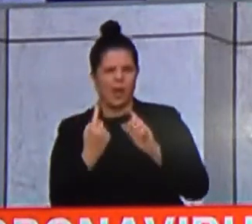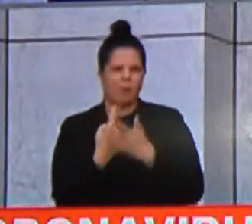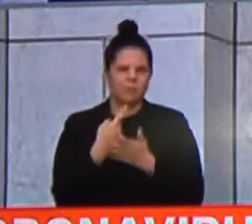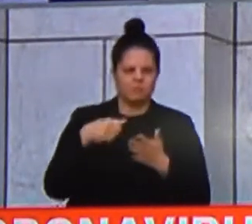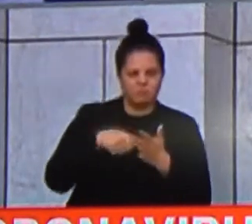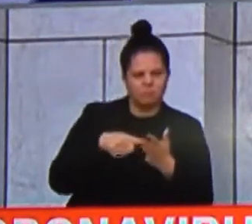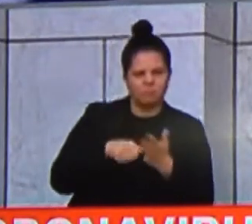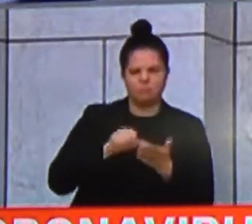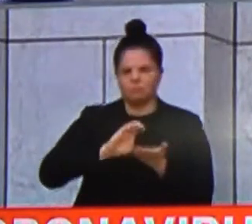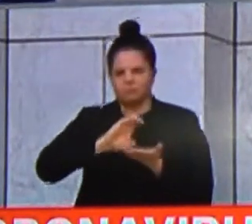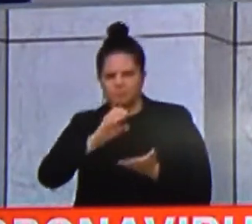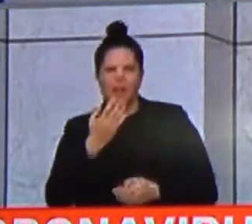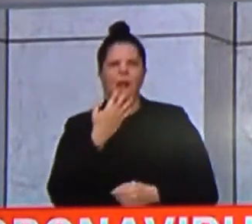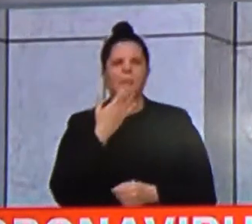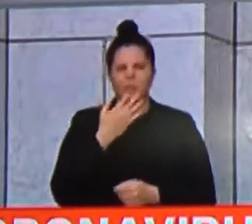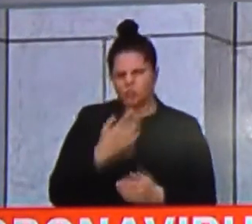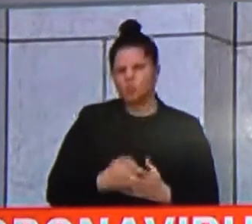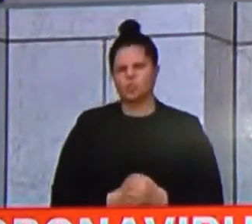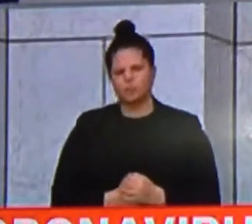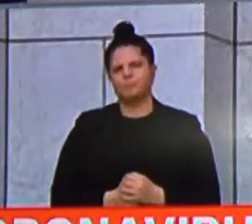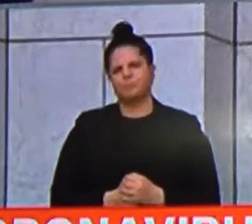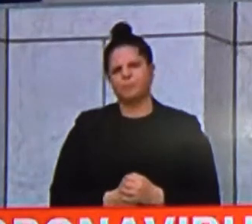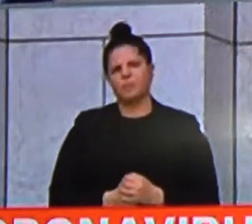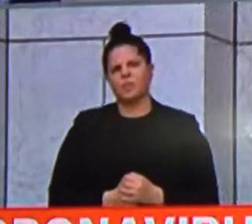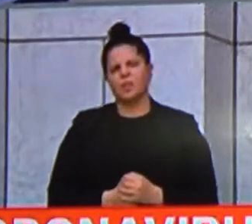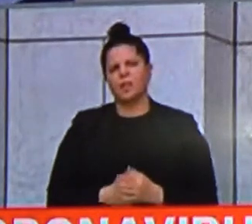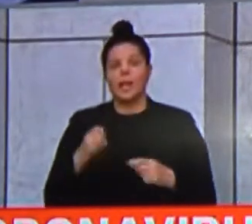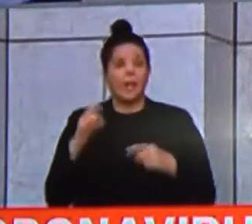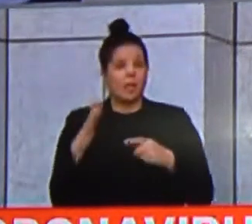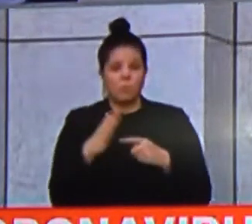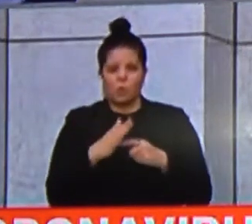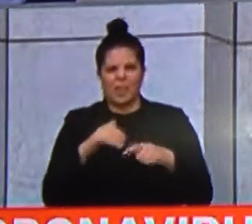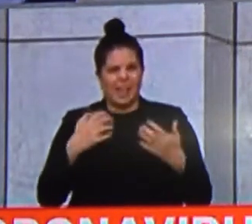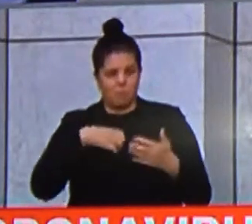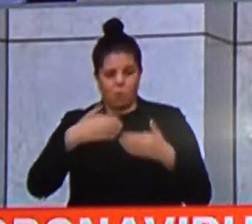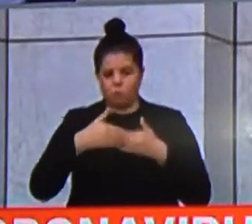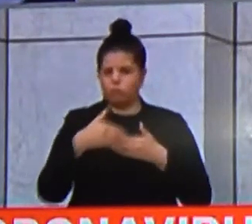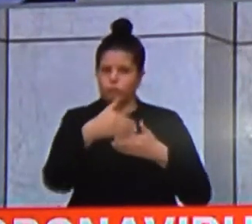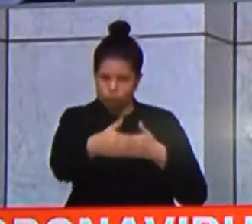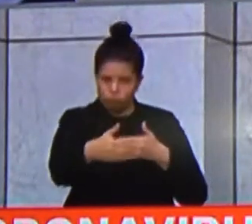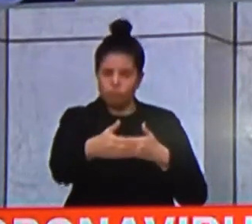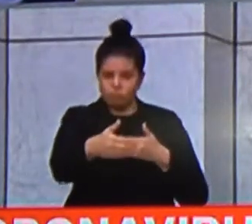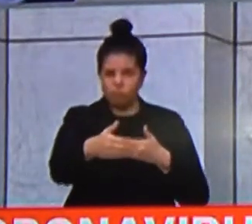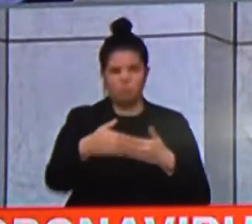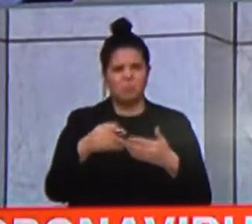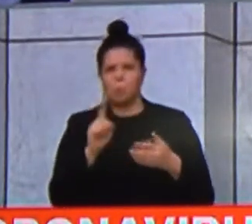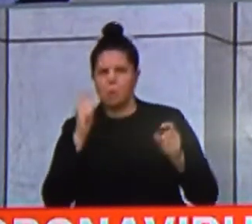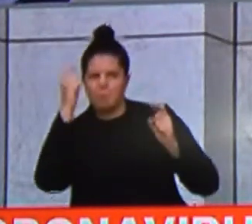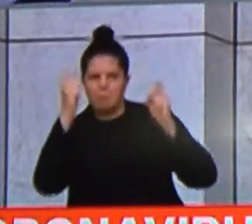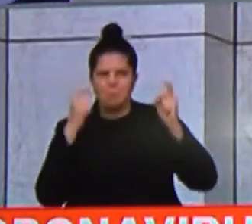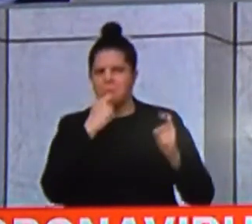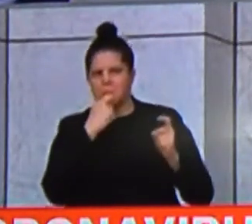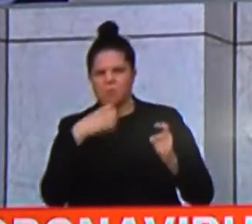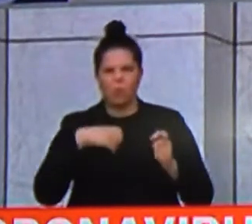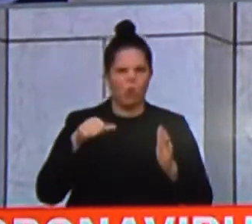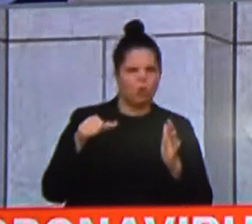general practice, specialist consultation services, obviously where physical examinations are required, such